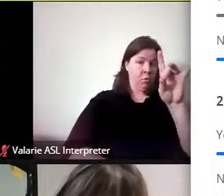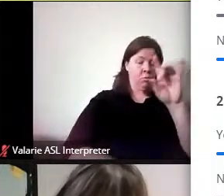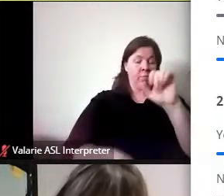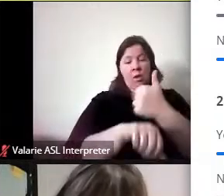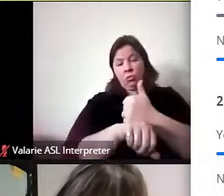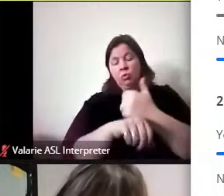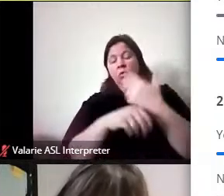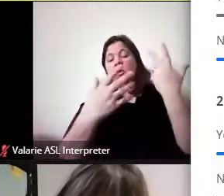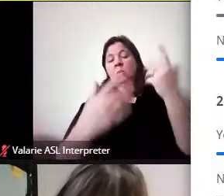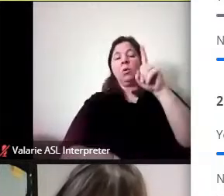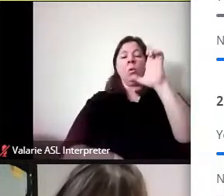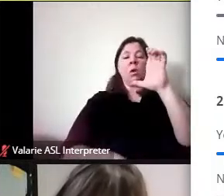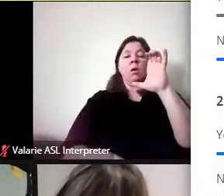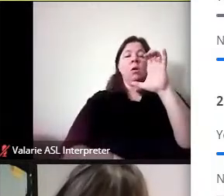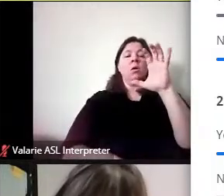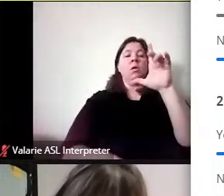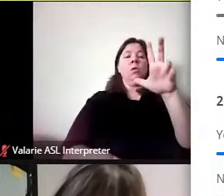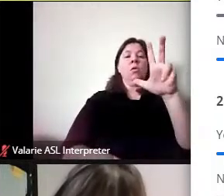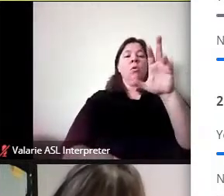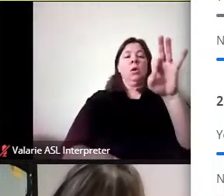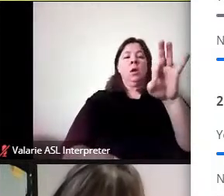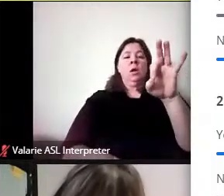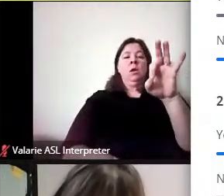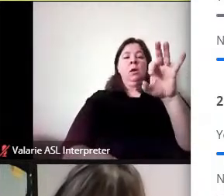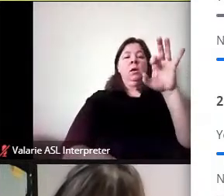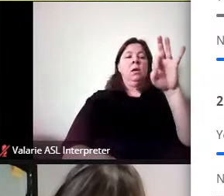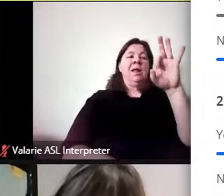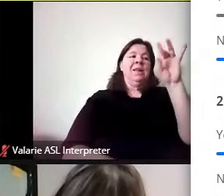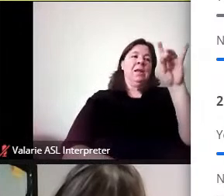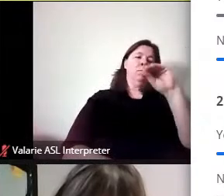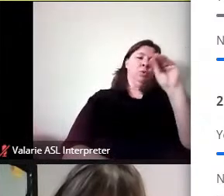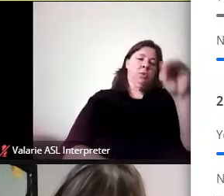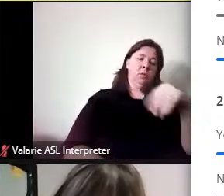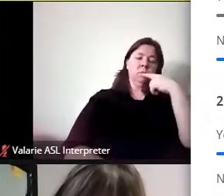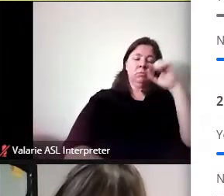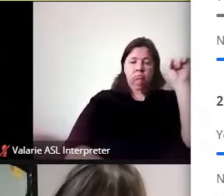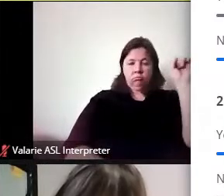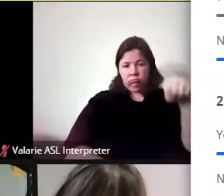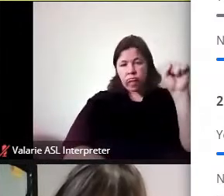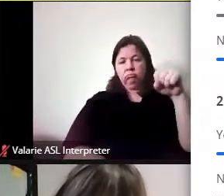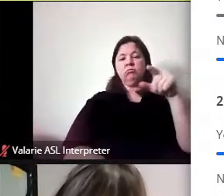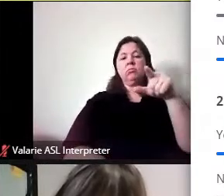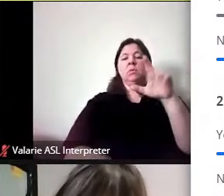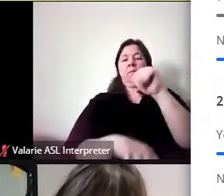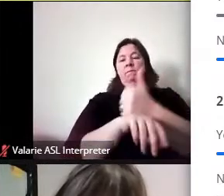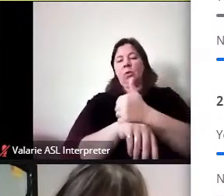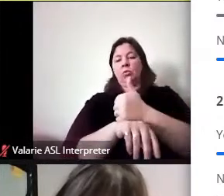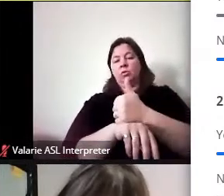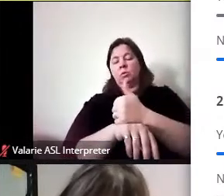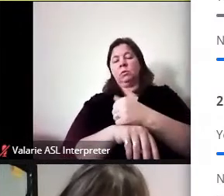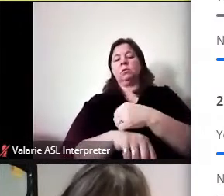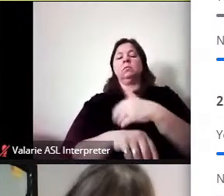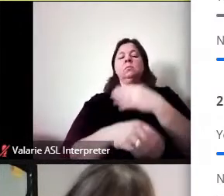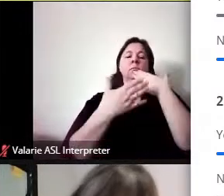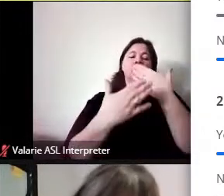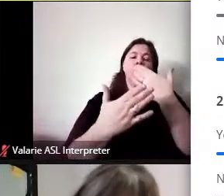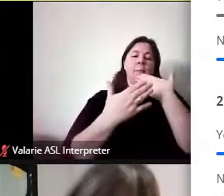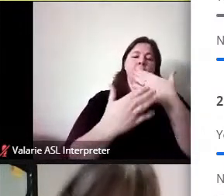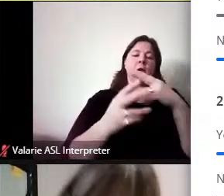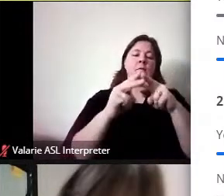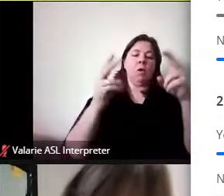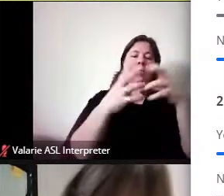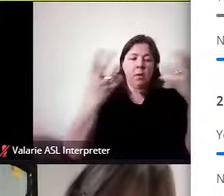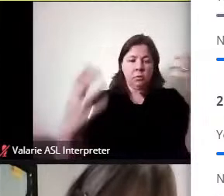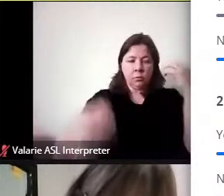Now 139, 98% are Go Founders. So thank you very much for being Go